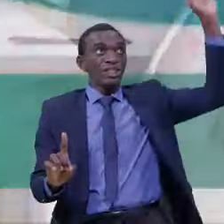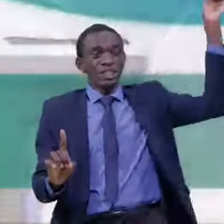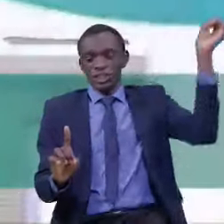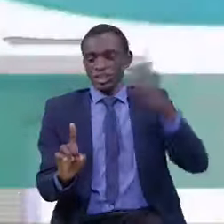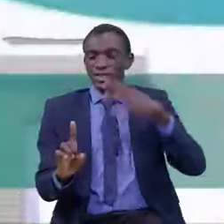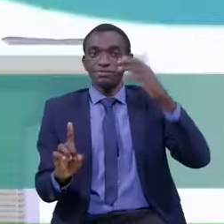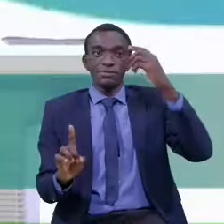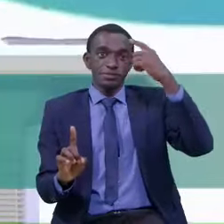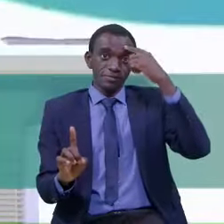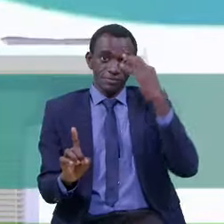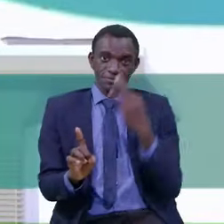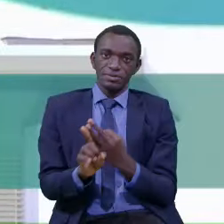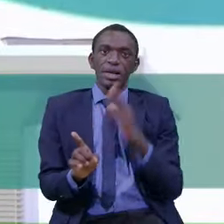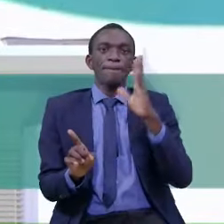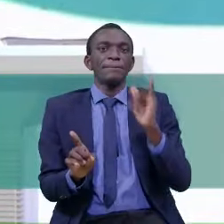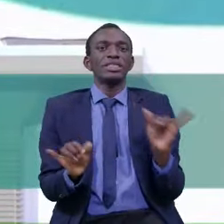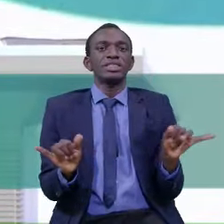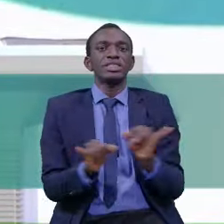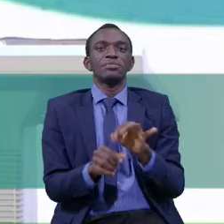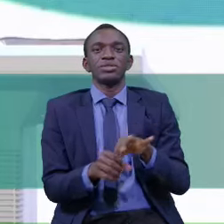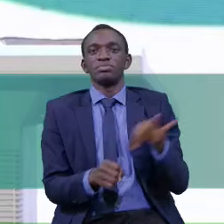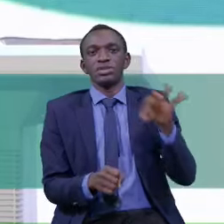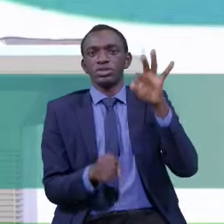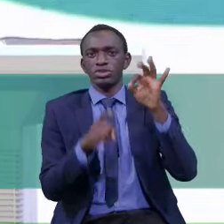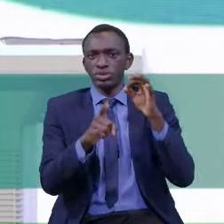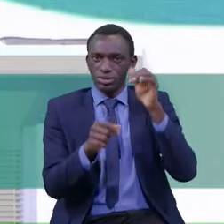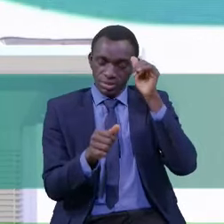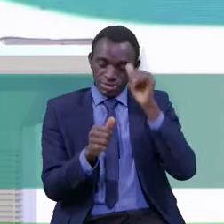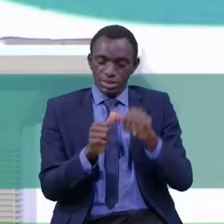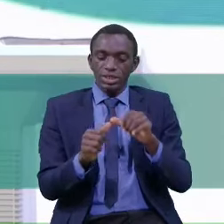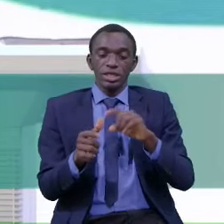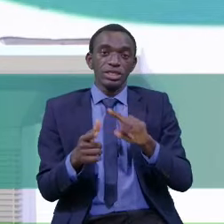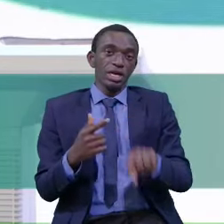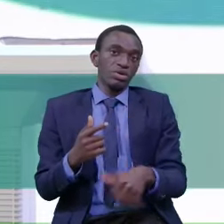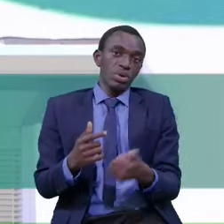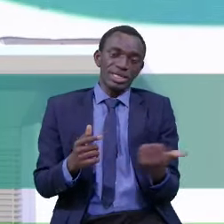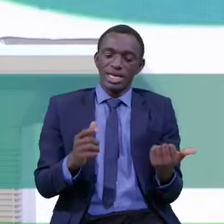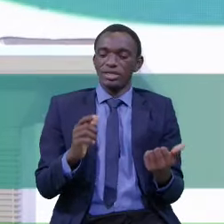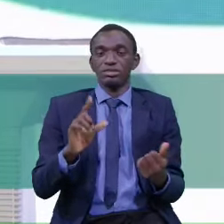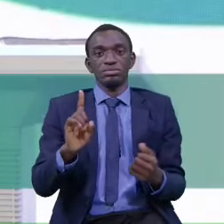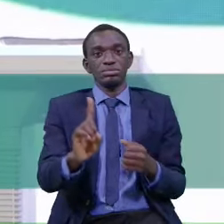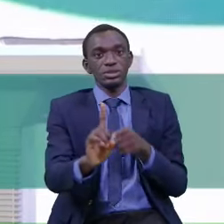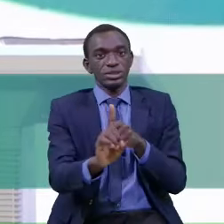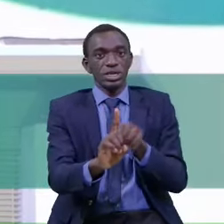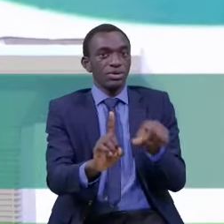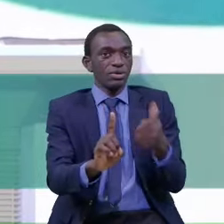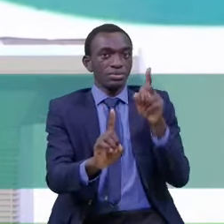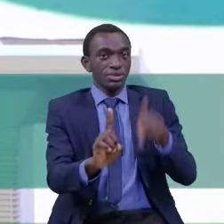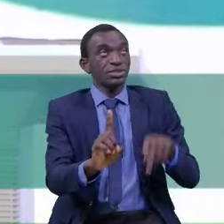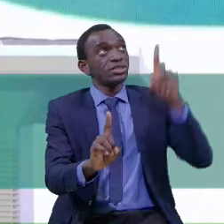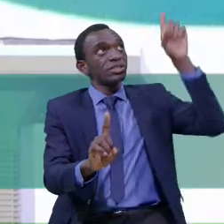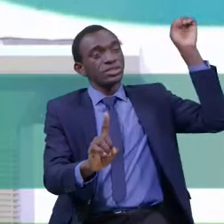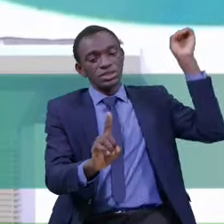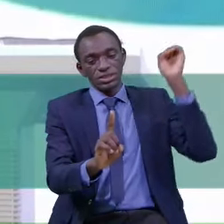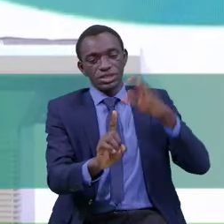the gifts of healing by the same Spirit. Come to the next